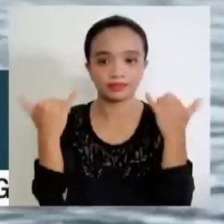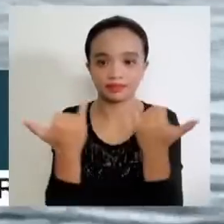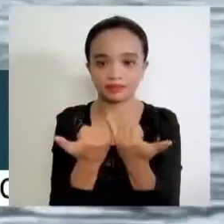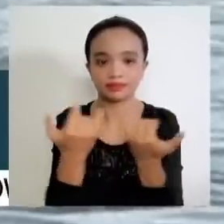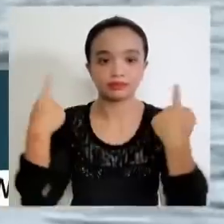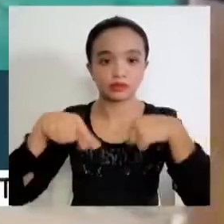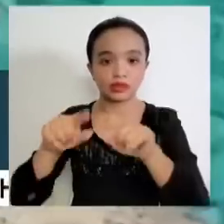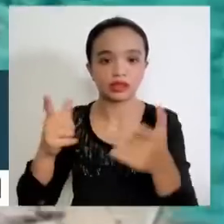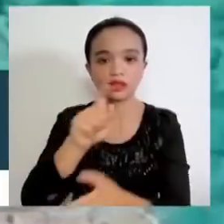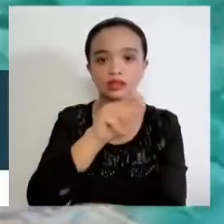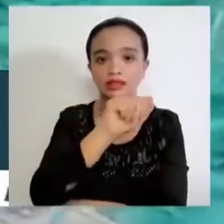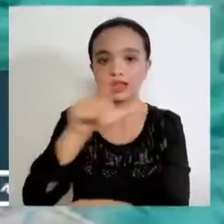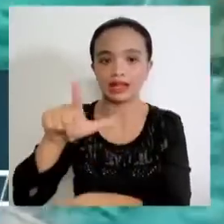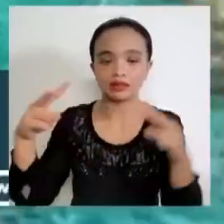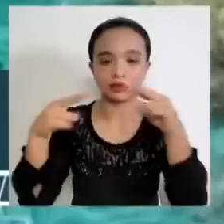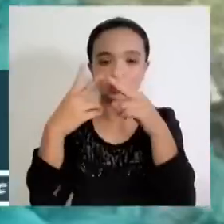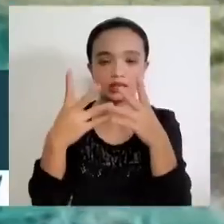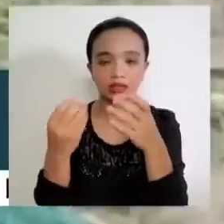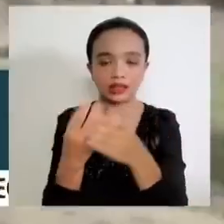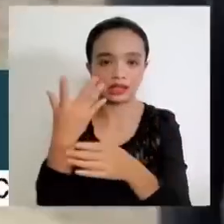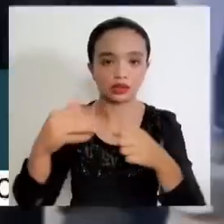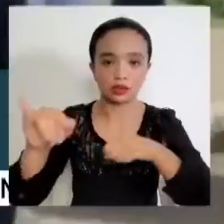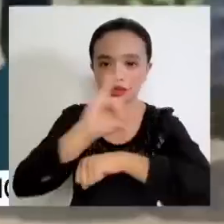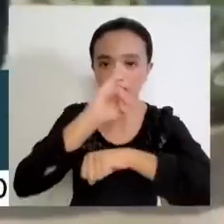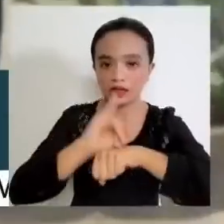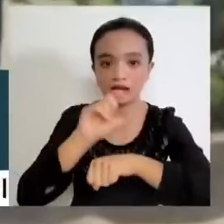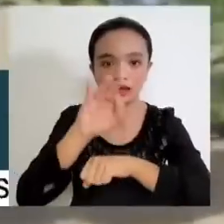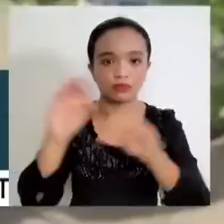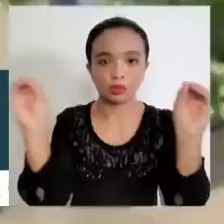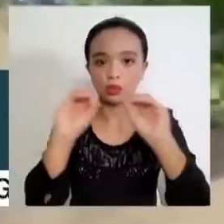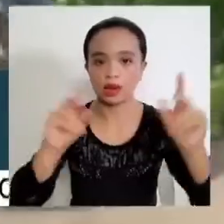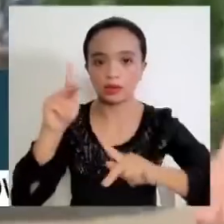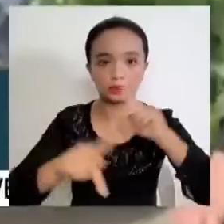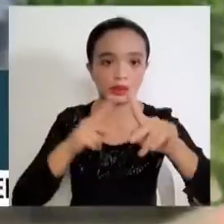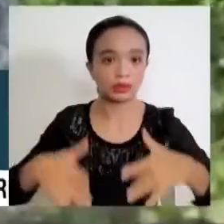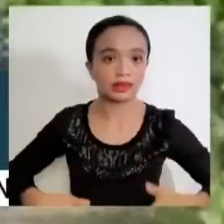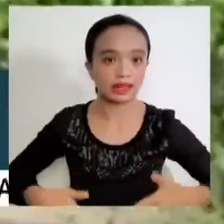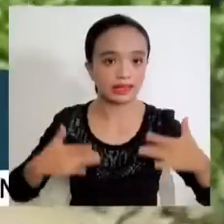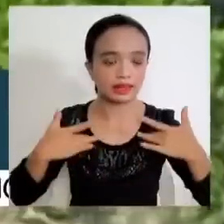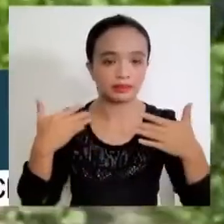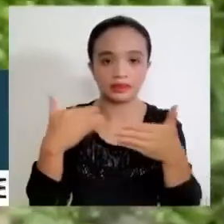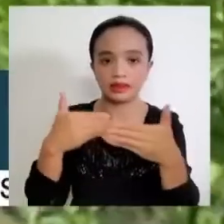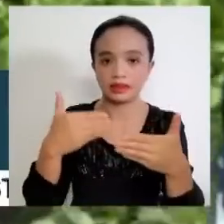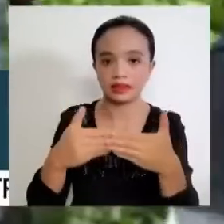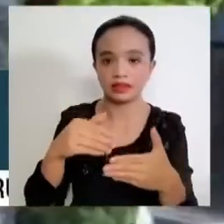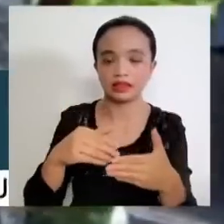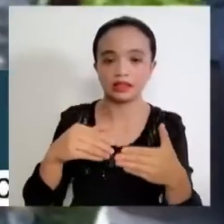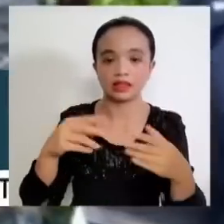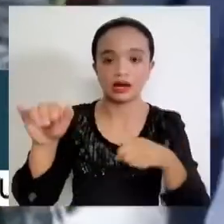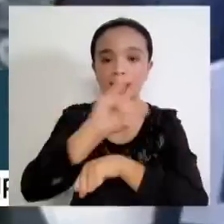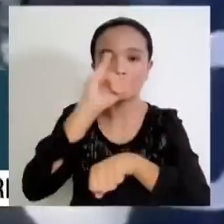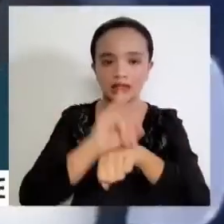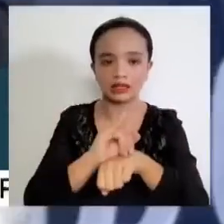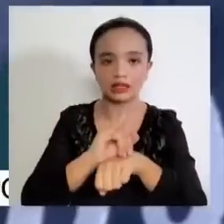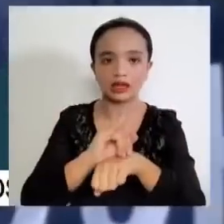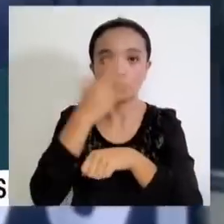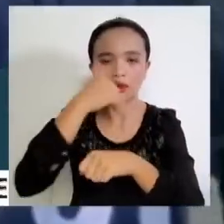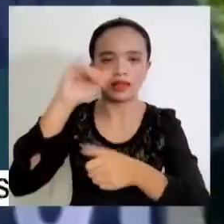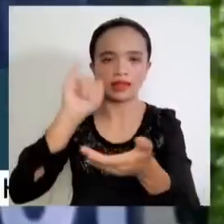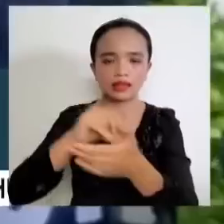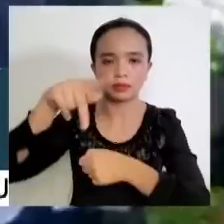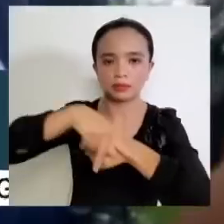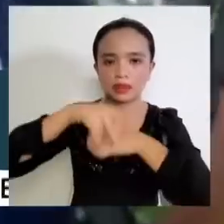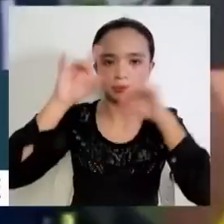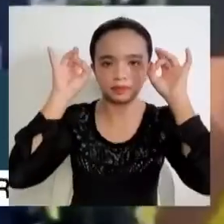island to check if the policy of no human settlement in the volcano island, which is a declared permanent danger zone, is being